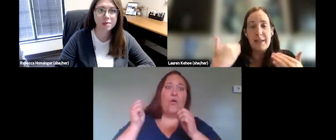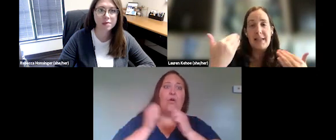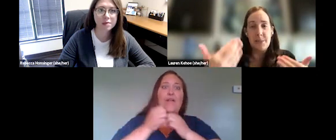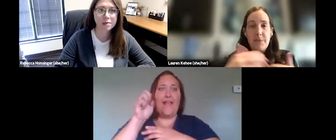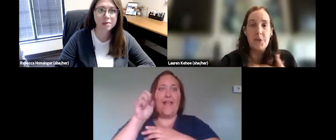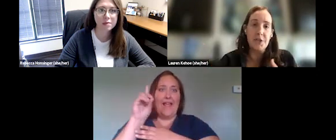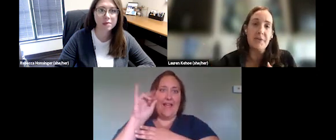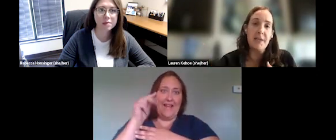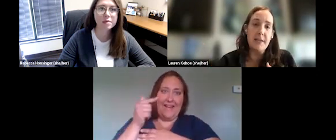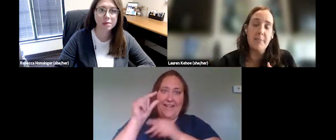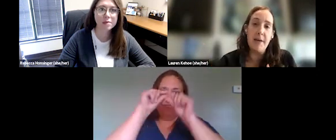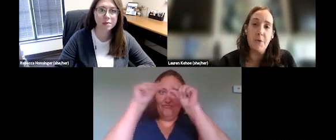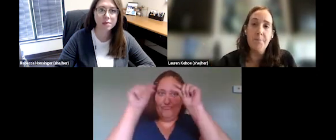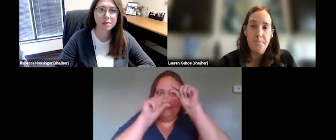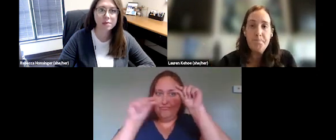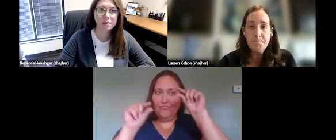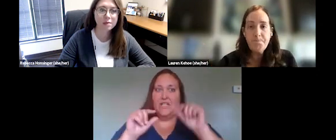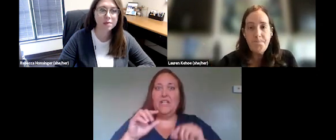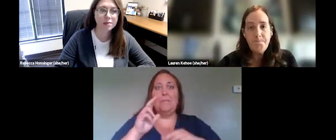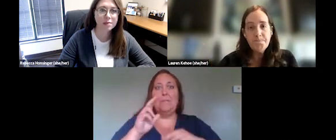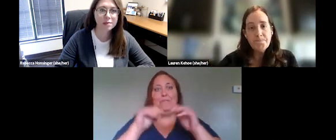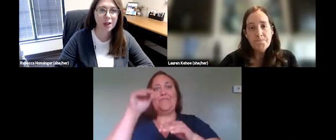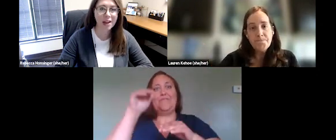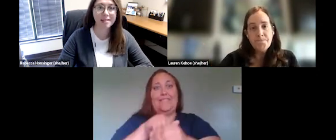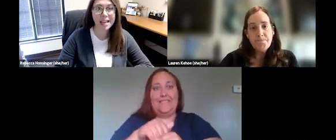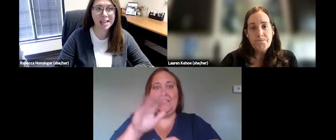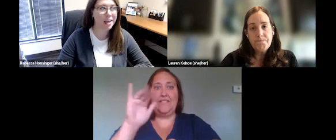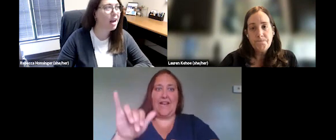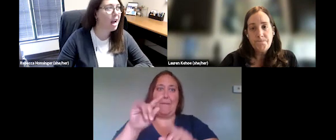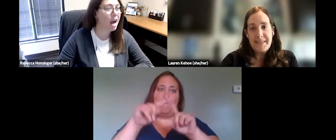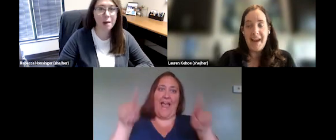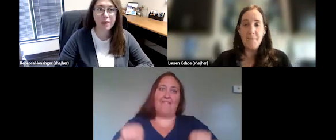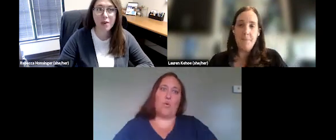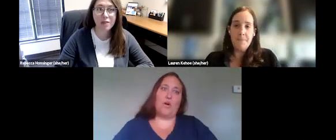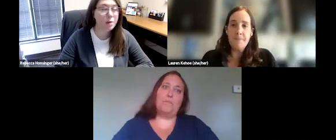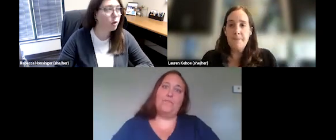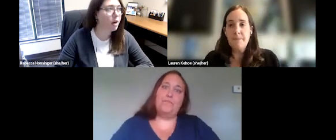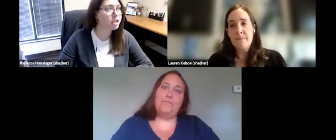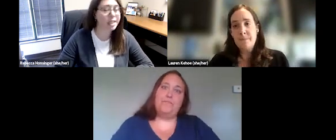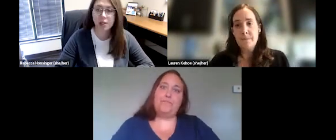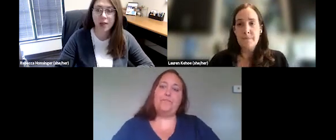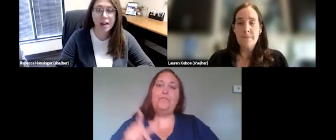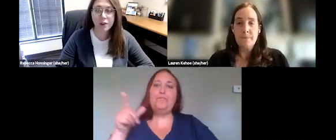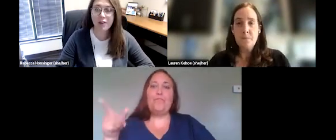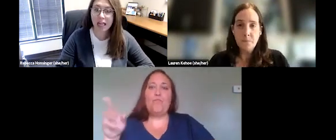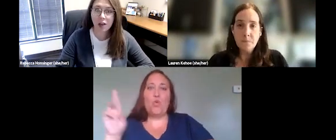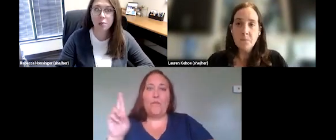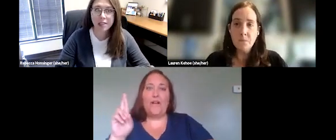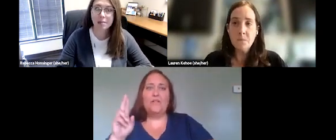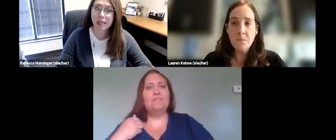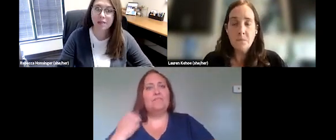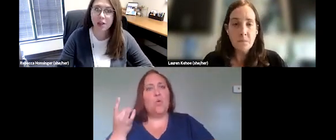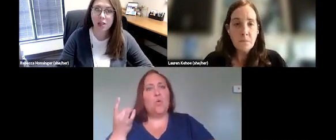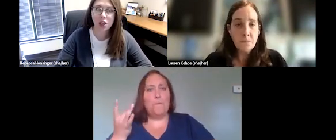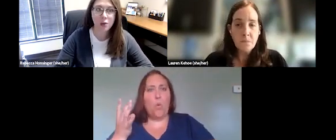using the accessibility features built into the platform. Thank you. We have one more question. So again, if you have any other,